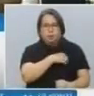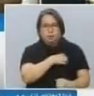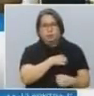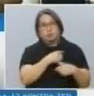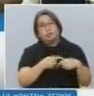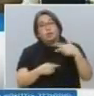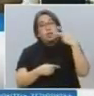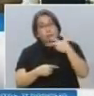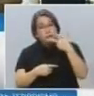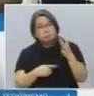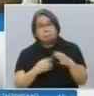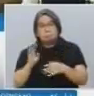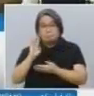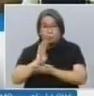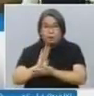Boracay Island,